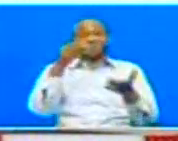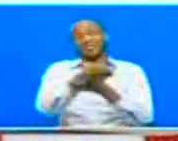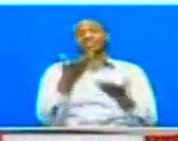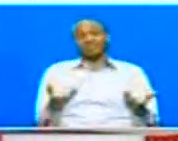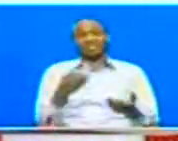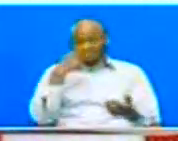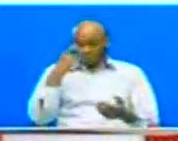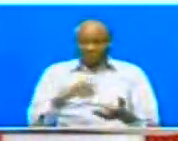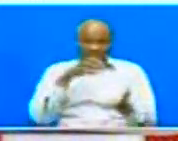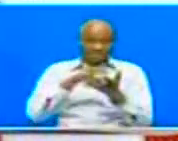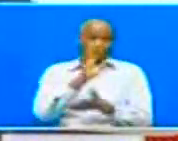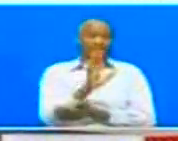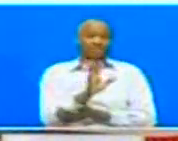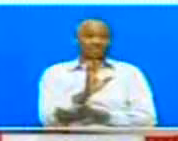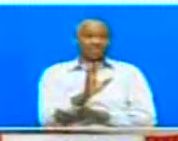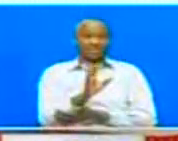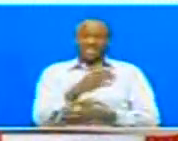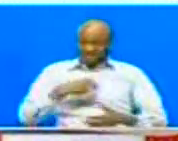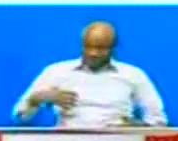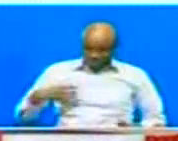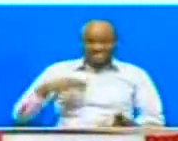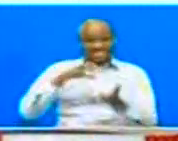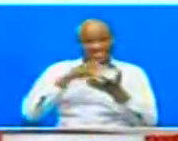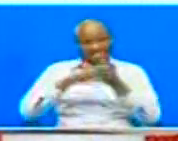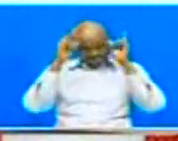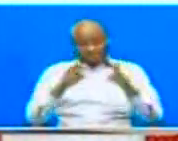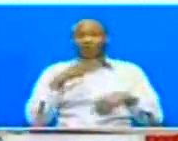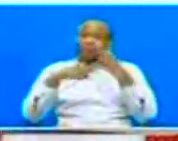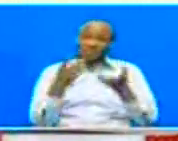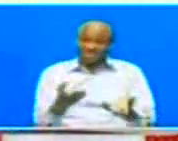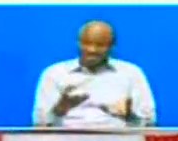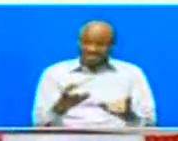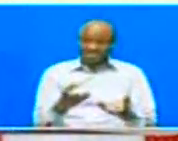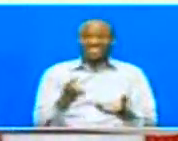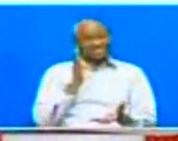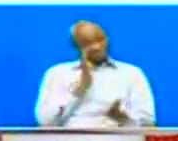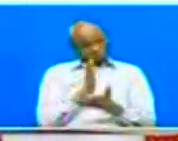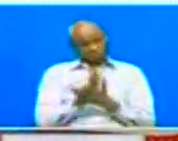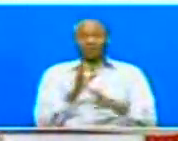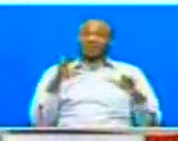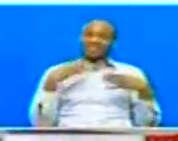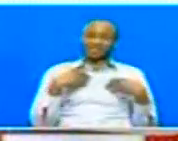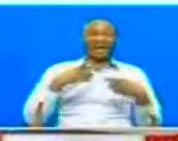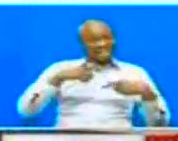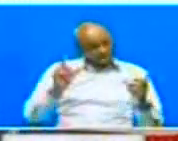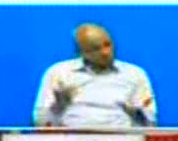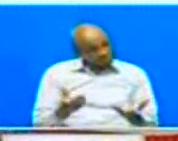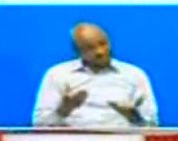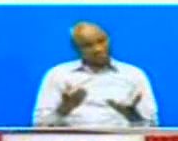decide who their status, what is called refugee status determination processes, we have actually ceded that. We have